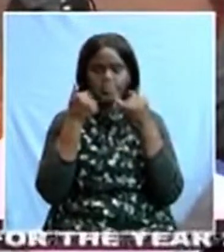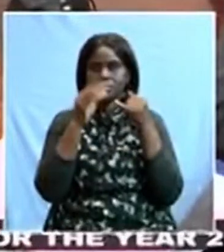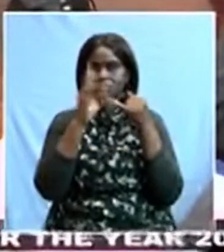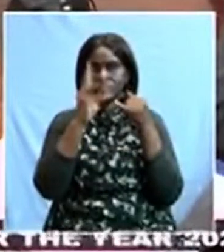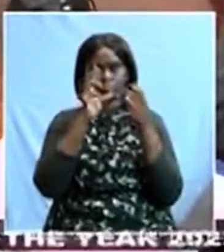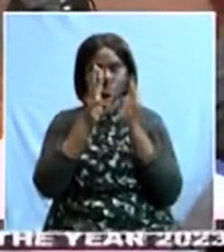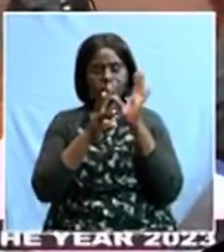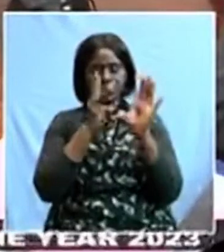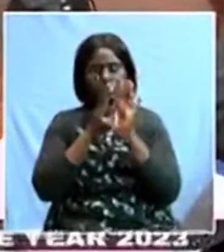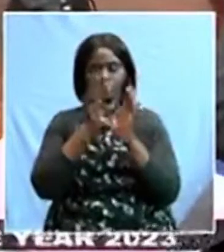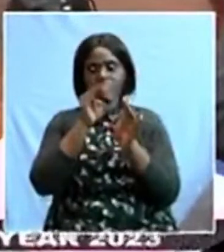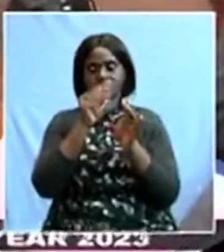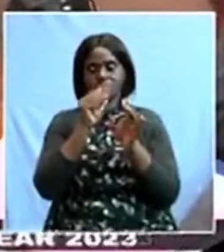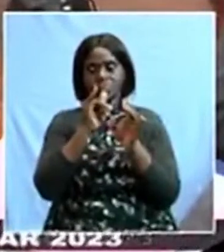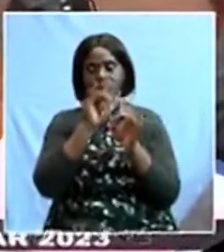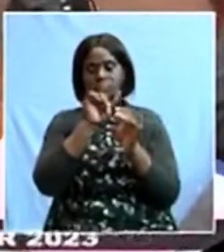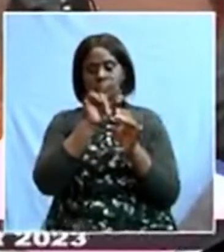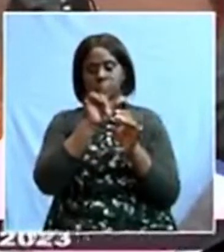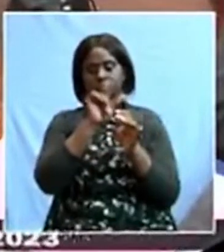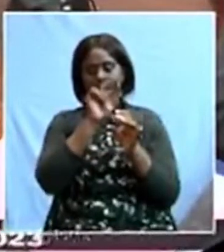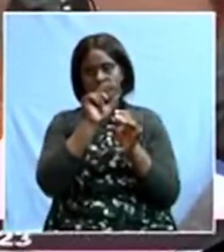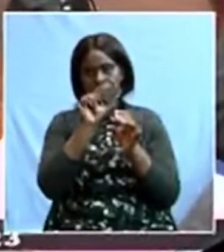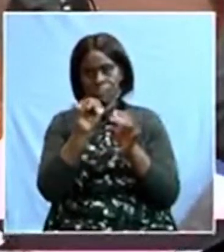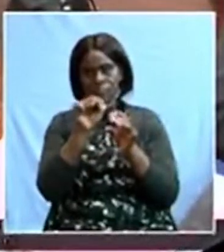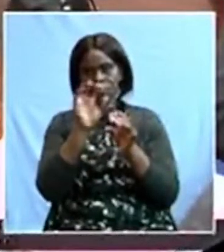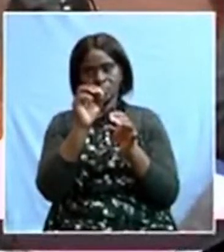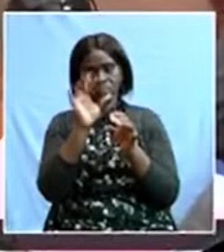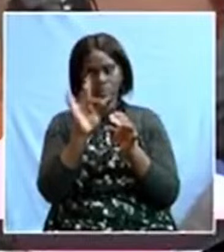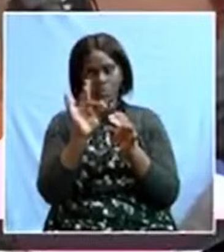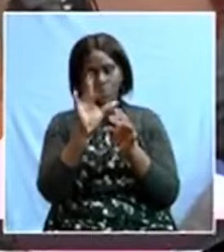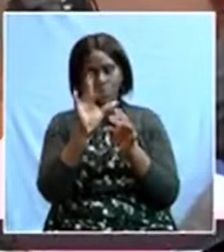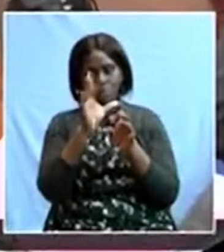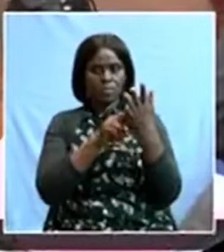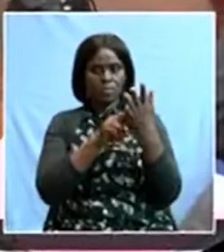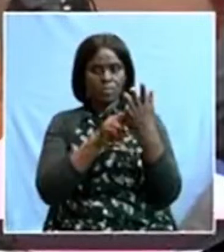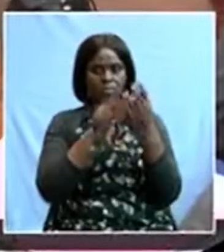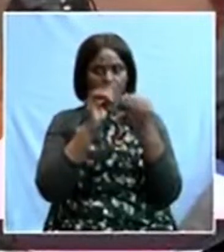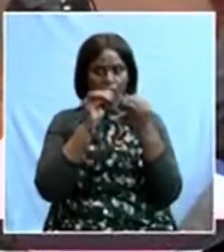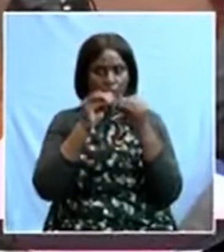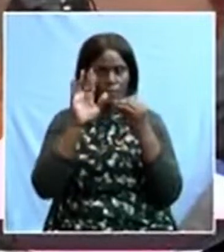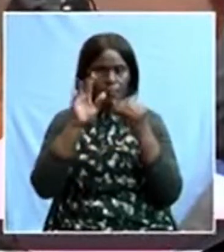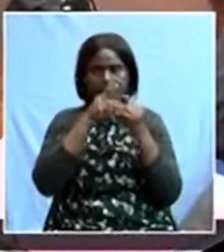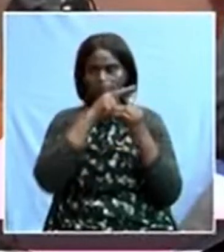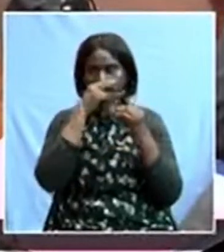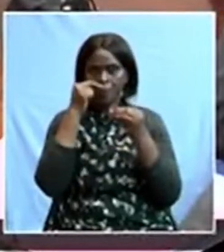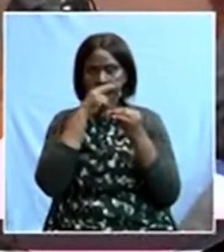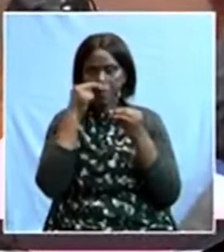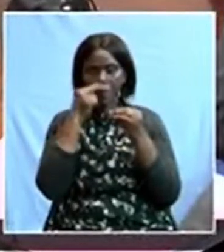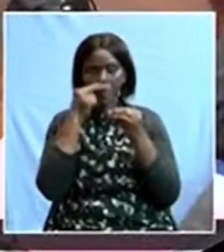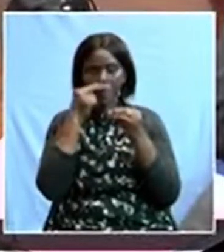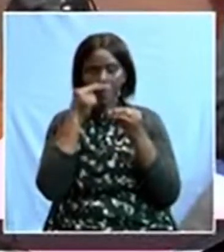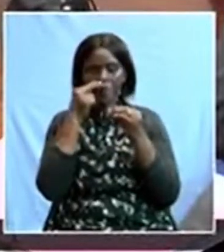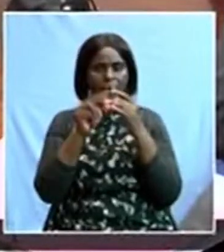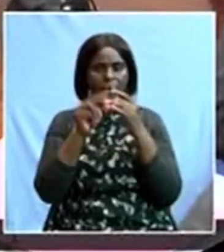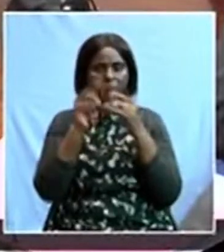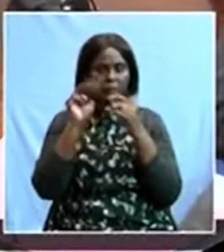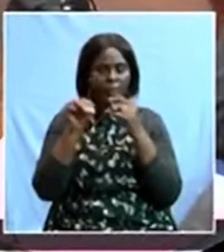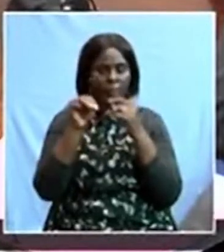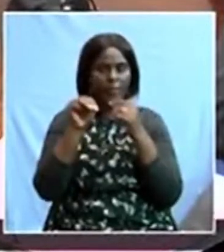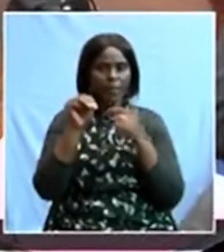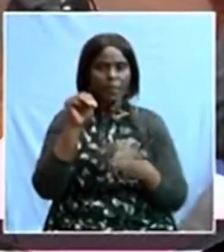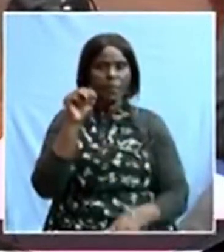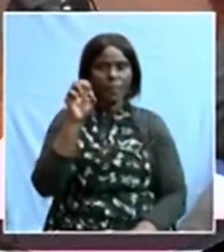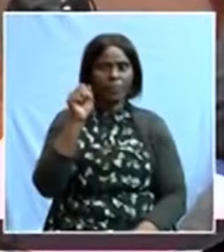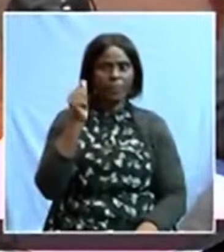16th May 2022 at 08 hours received a report of the above stated subject from M. Milton Sakala,